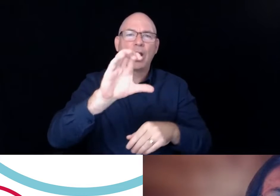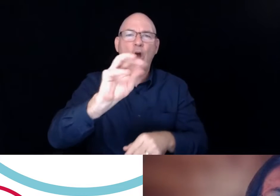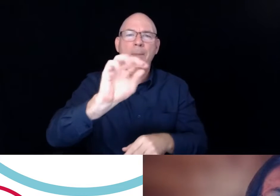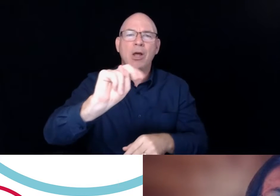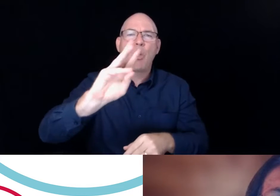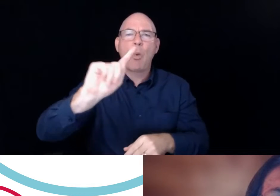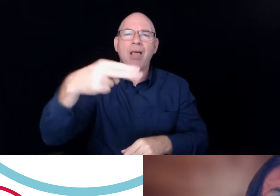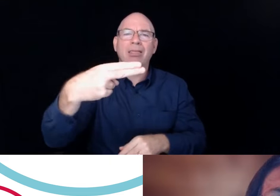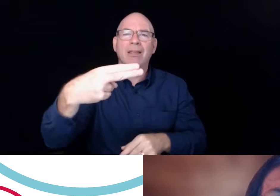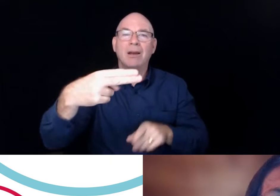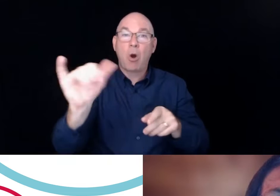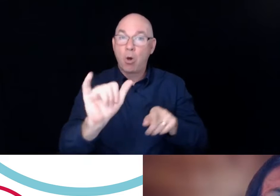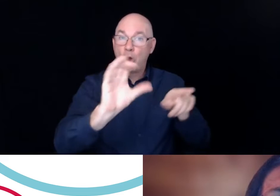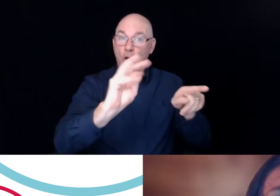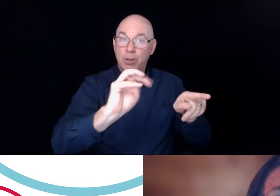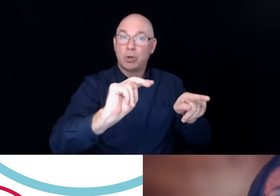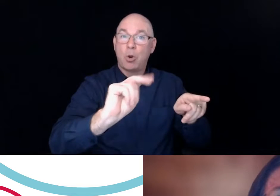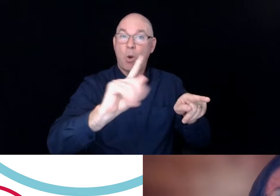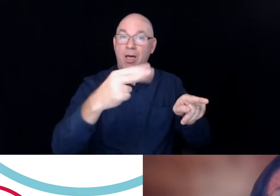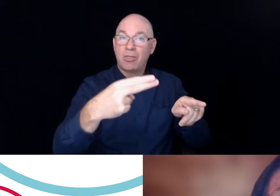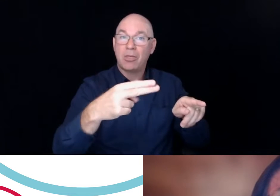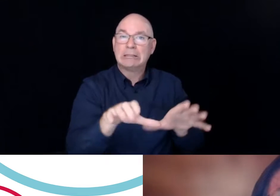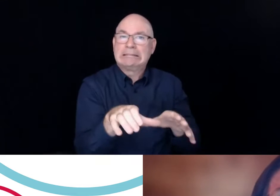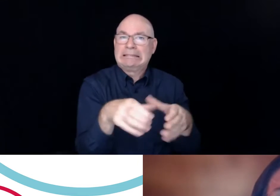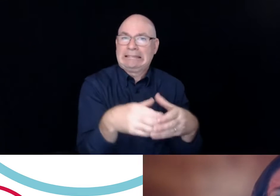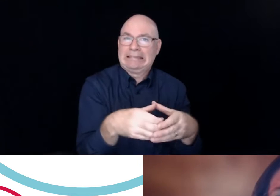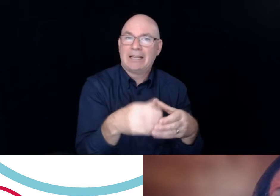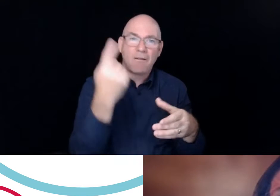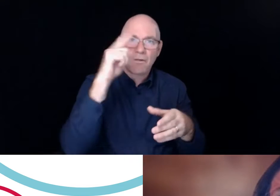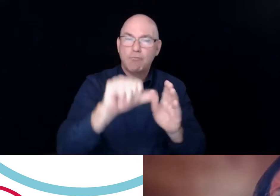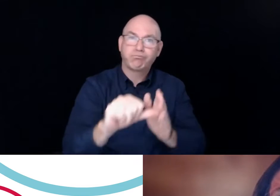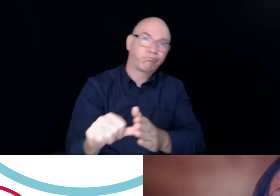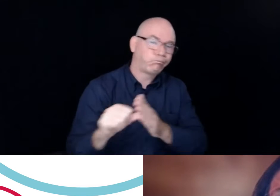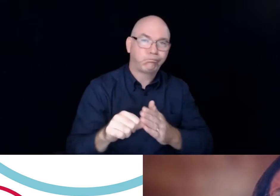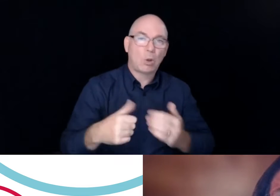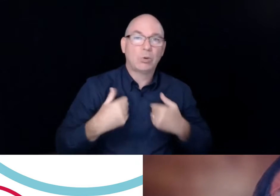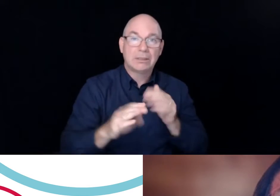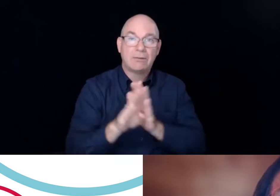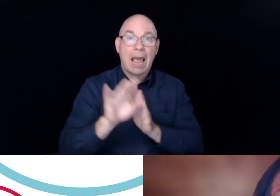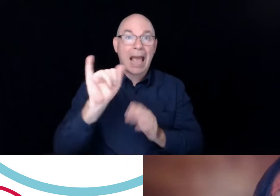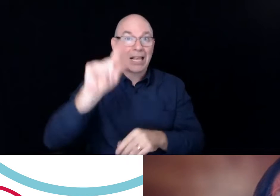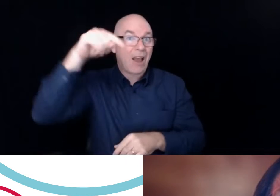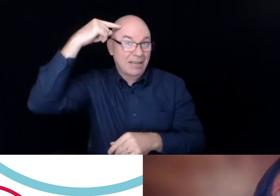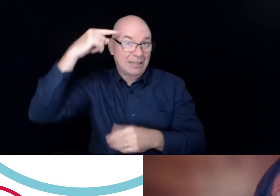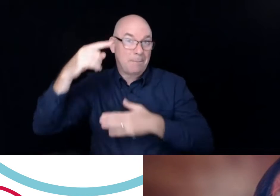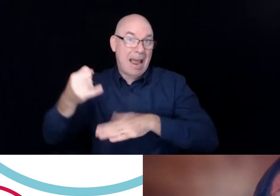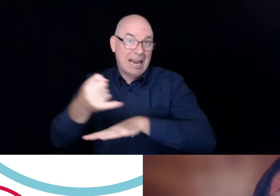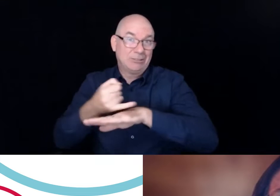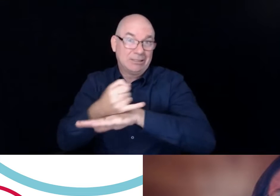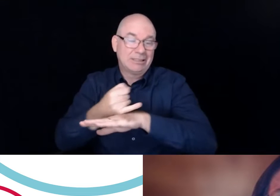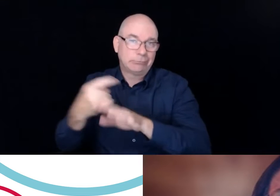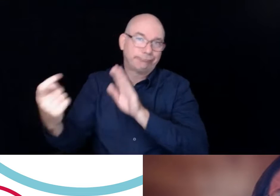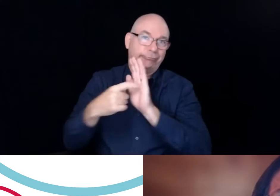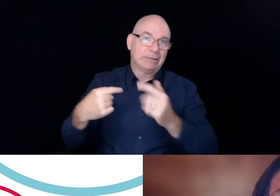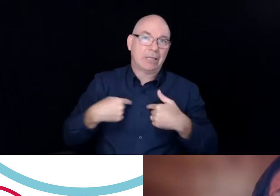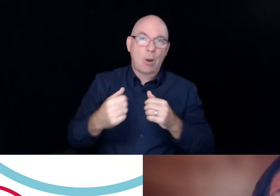by the Commonwealth Secretariat as an outstanding youth in development in that same year. And the governor of St. Lucia, of course, recognized me as the most outstanding youth